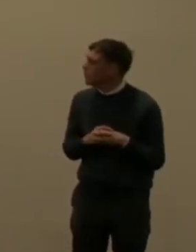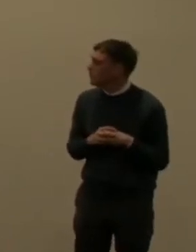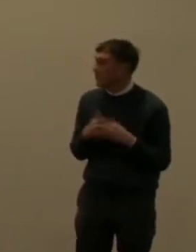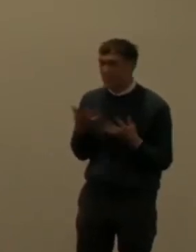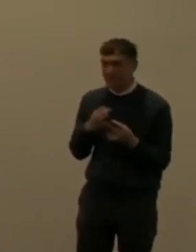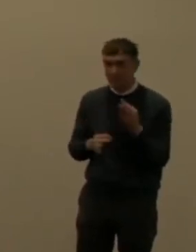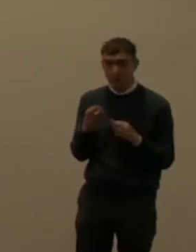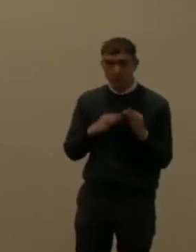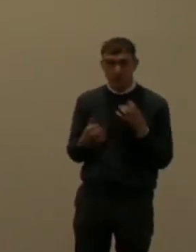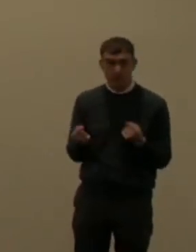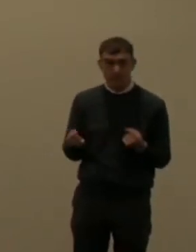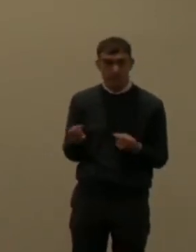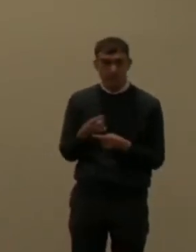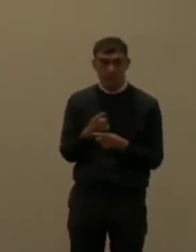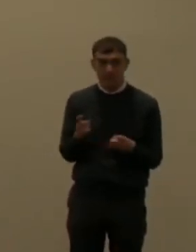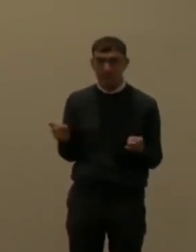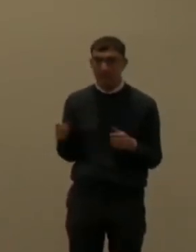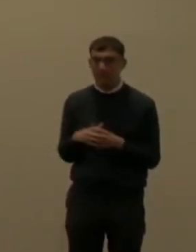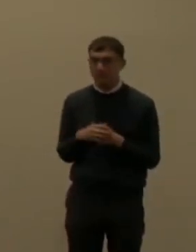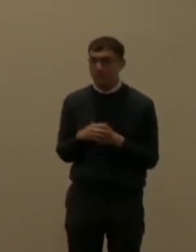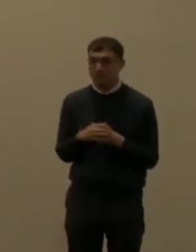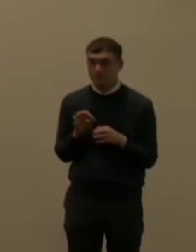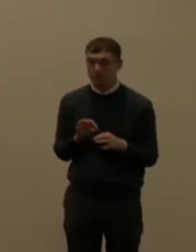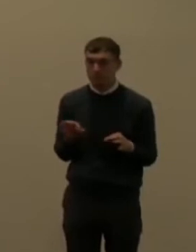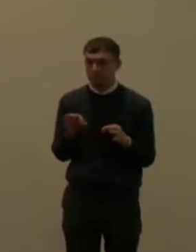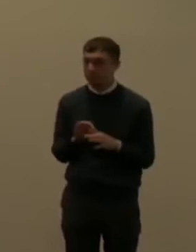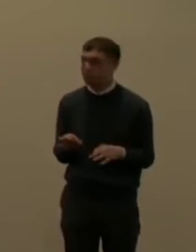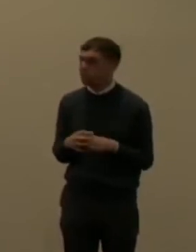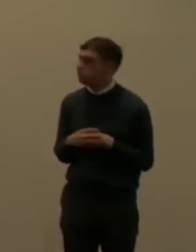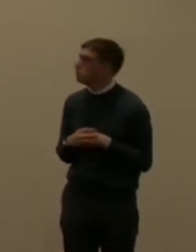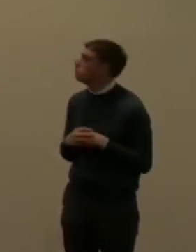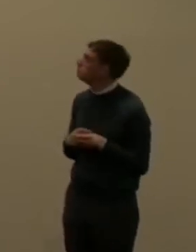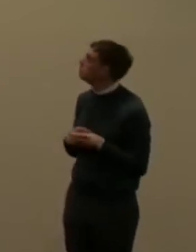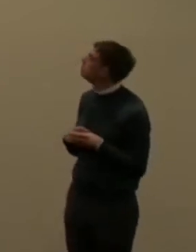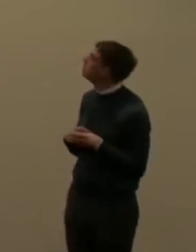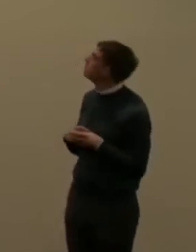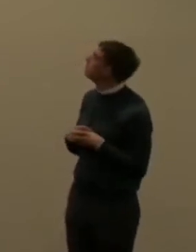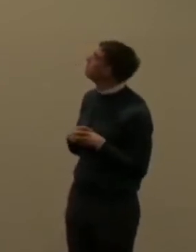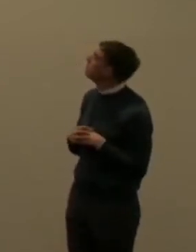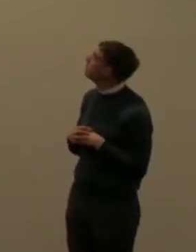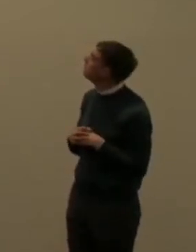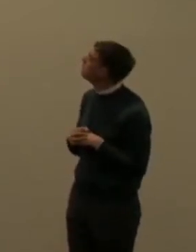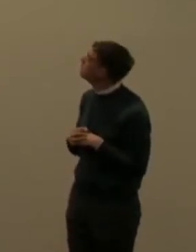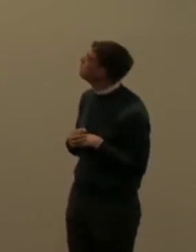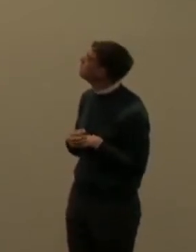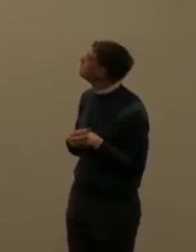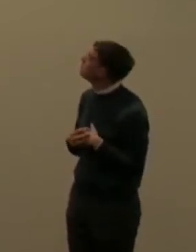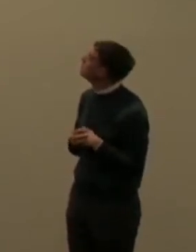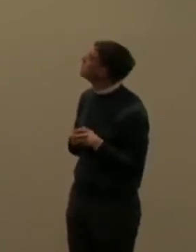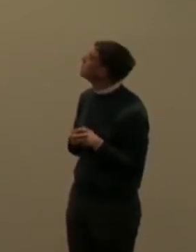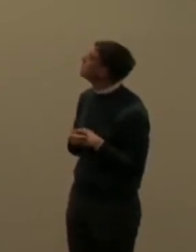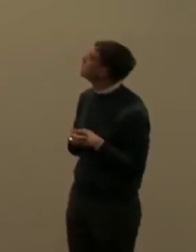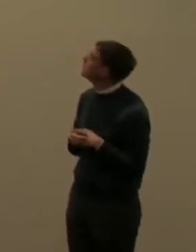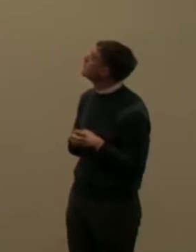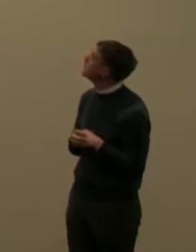Any questions so far? Oh, good. Go to the release. See what's happening here. Okay,